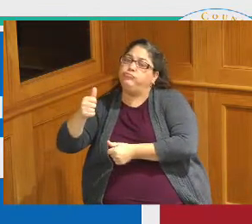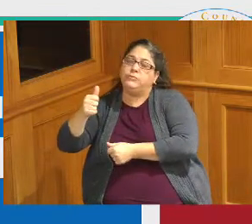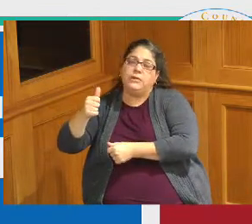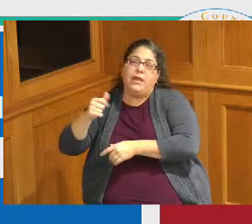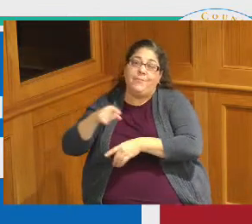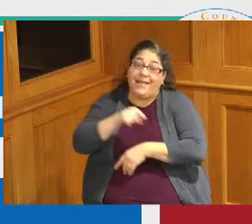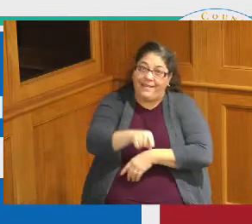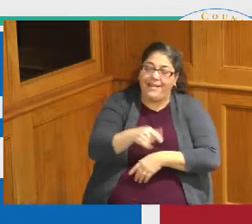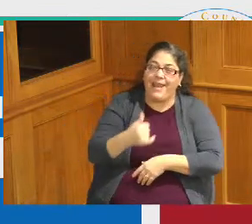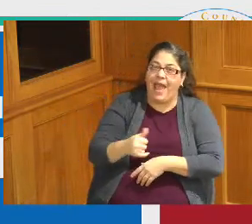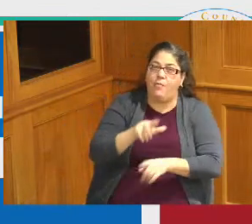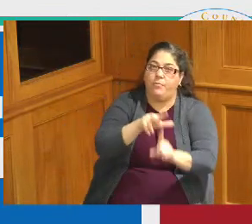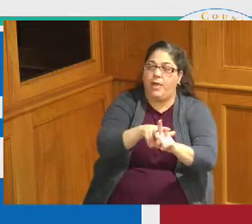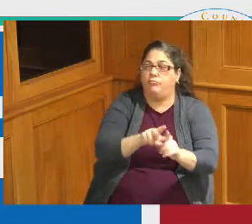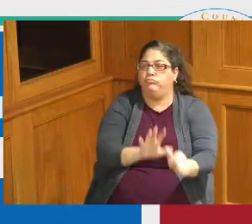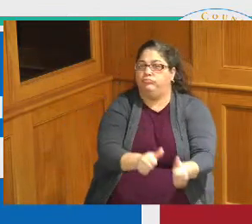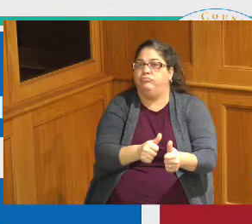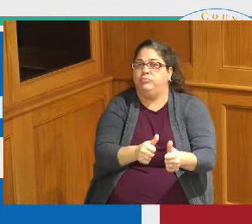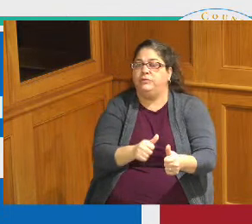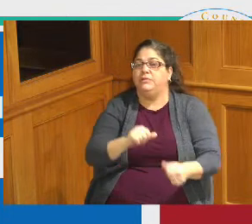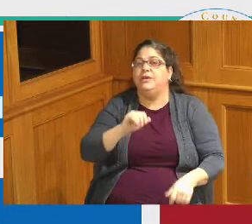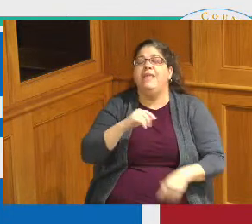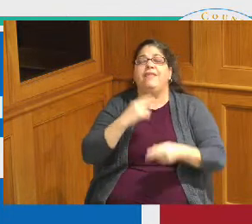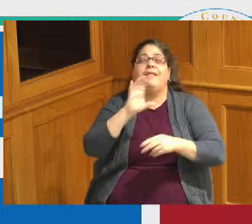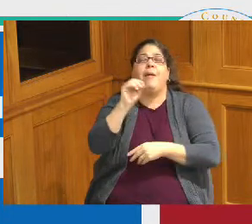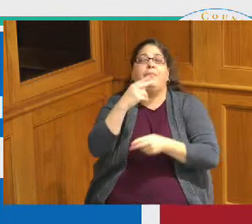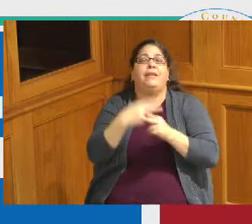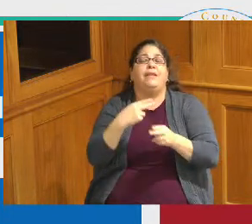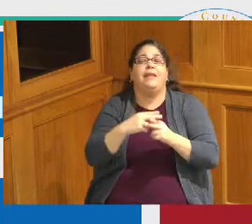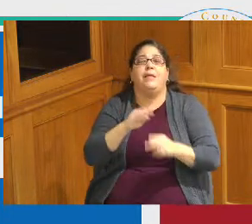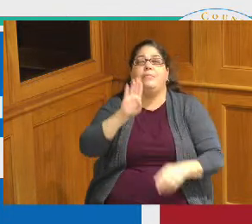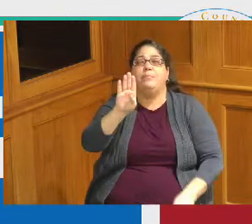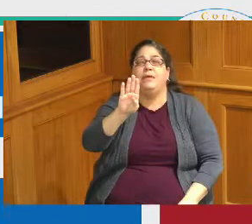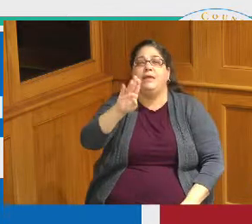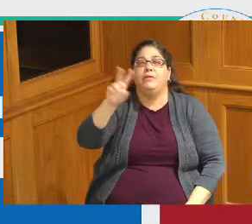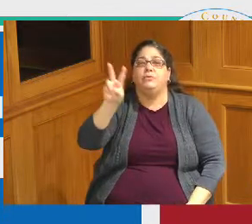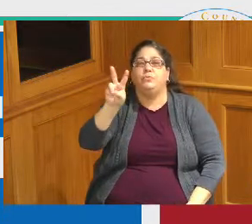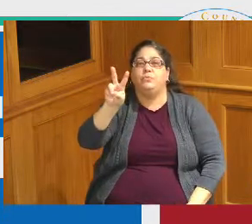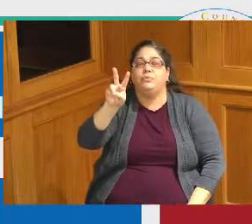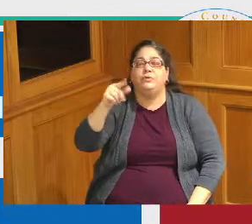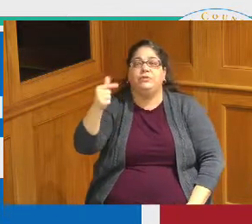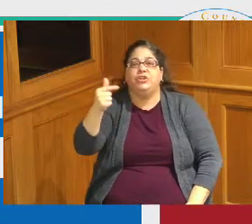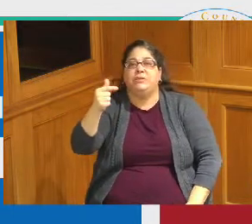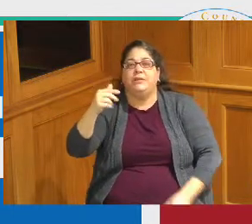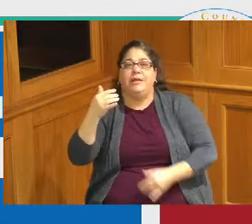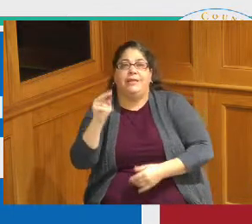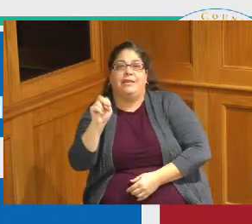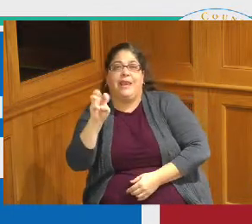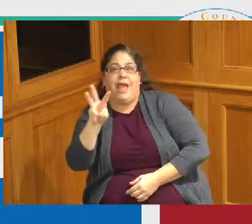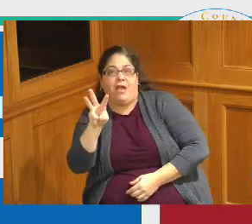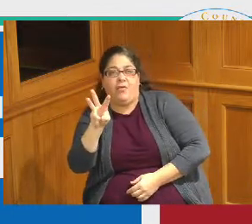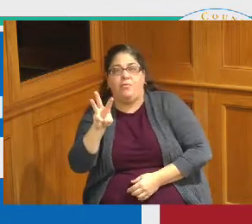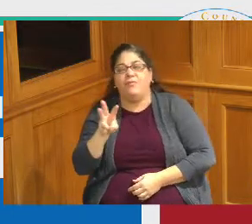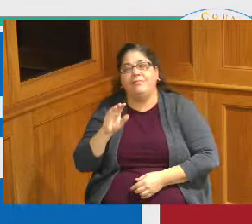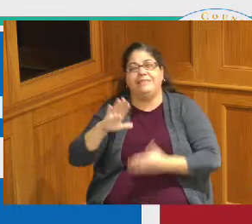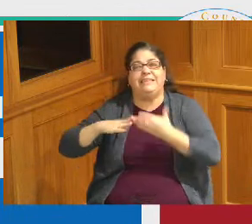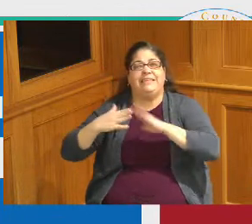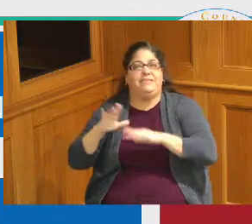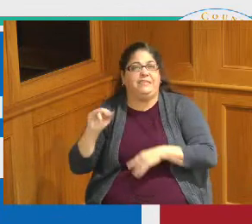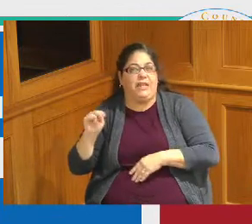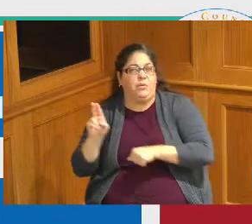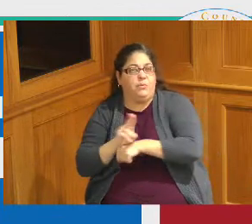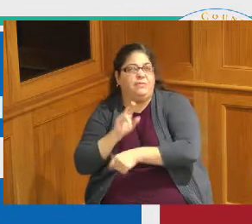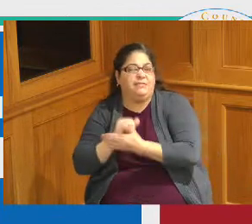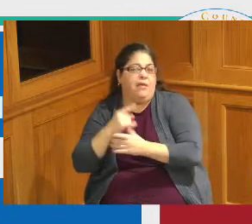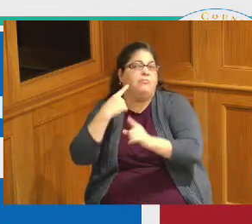now with this software. And the company is B2G now, and the city uses them, and so does a lot of organizations in our region.